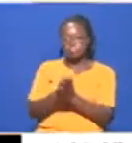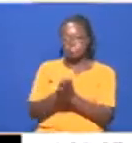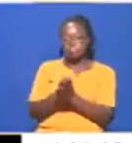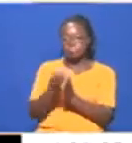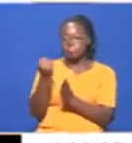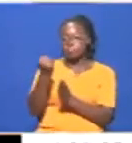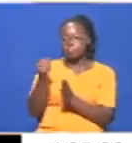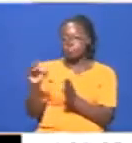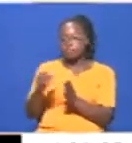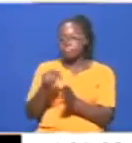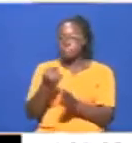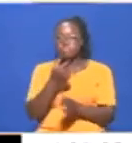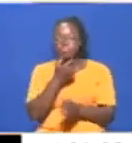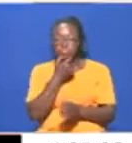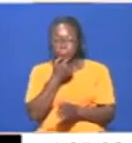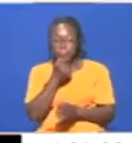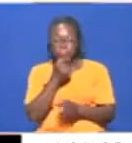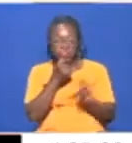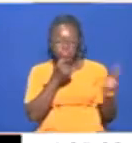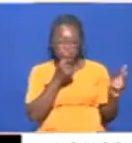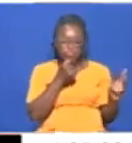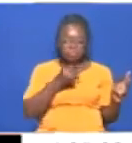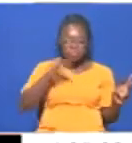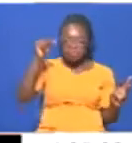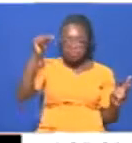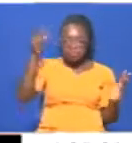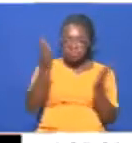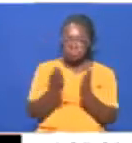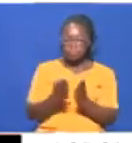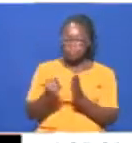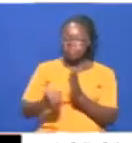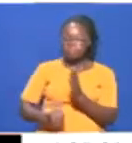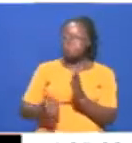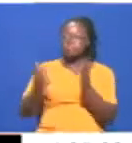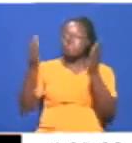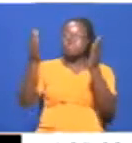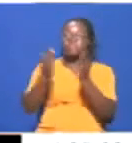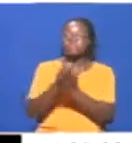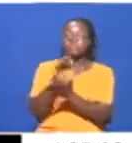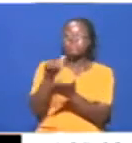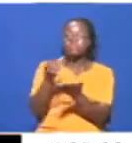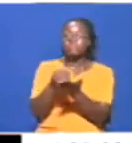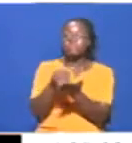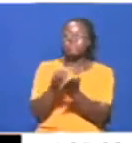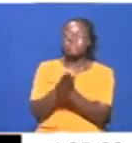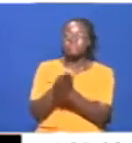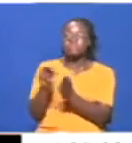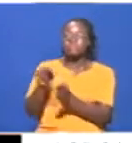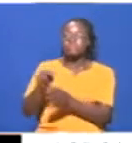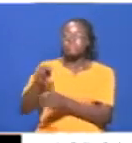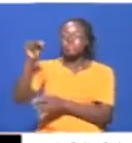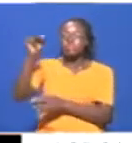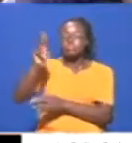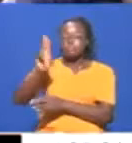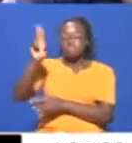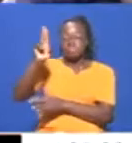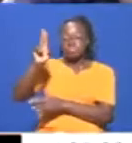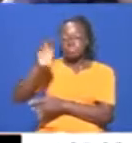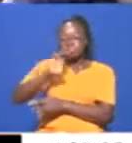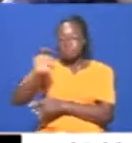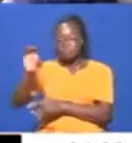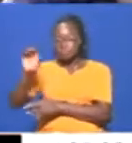from Nyanza and Western Region, North Rift, South Rift, Central and Upper Eastern, and the Lower Eastern and Coast